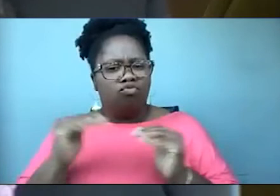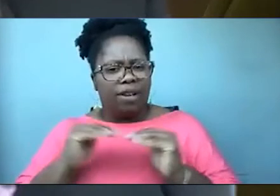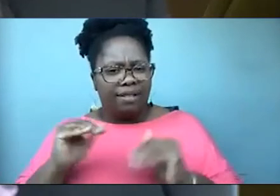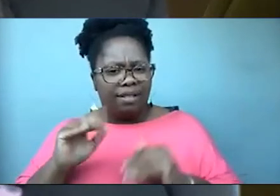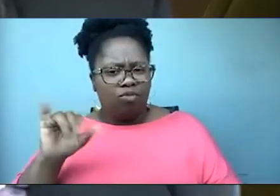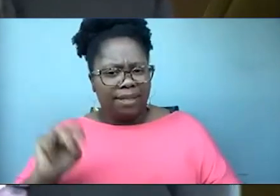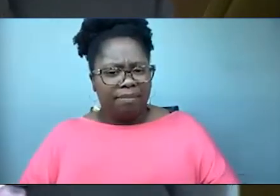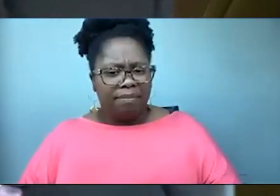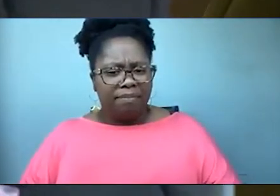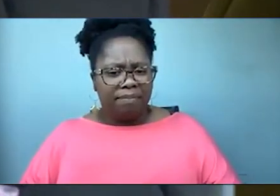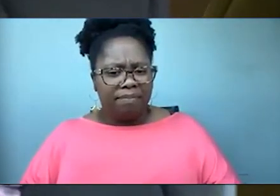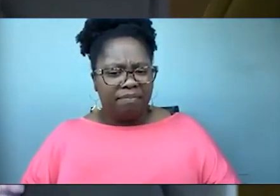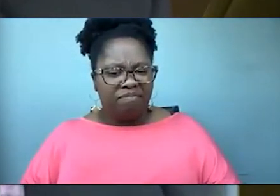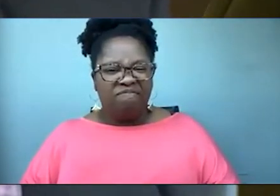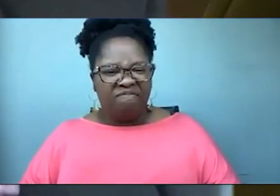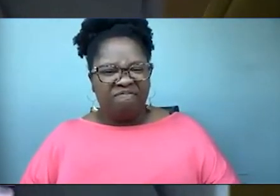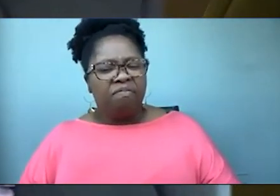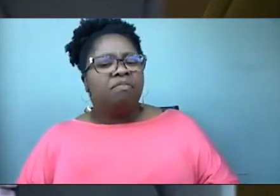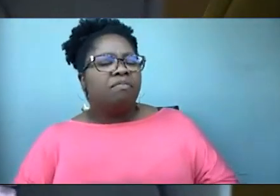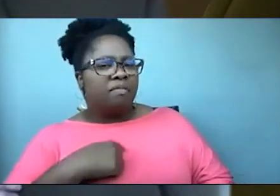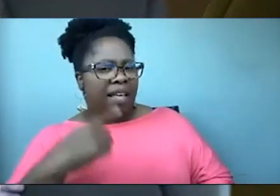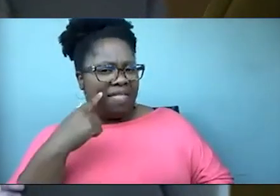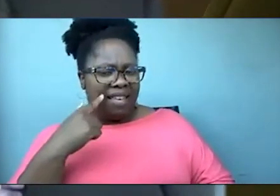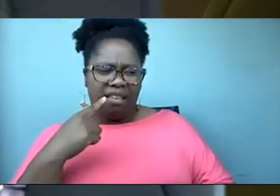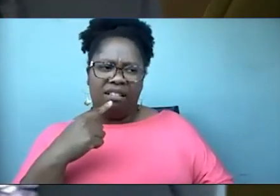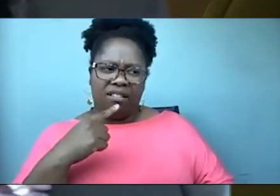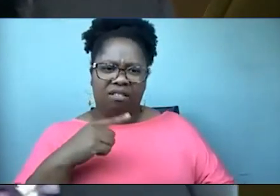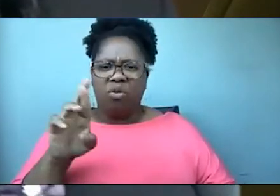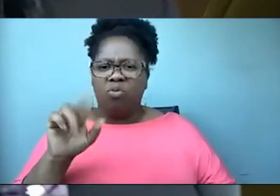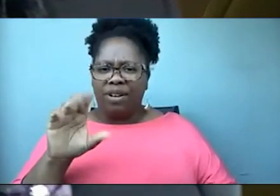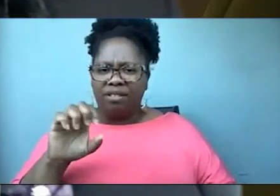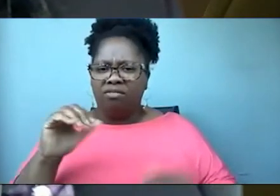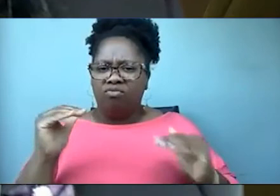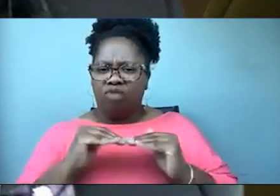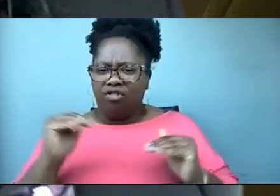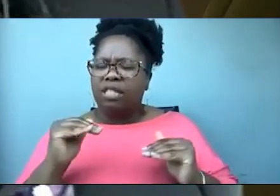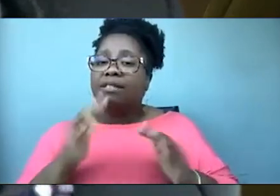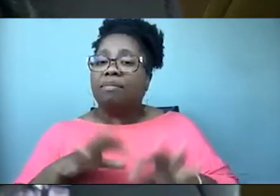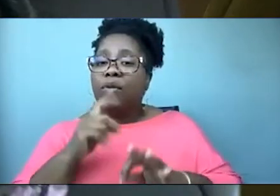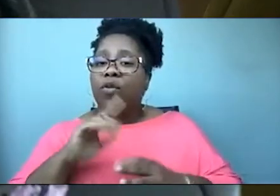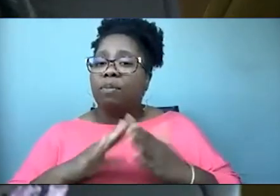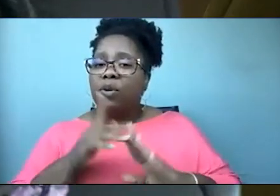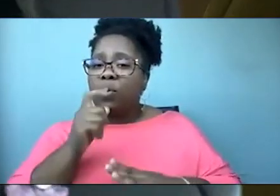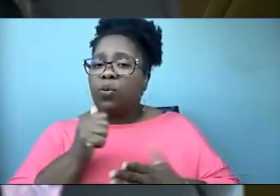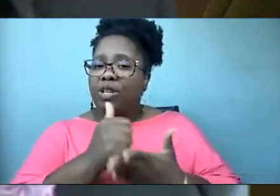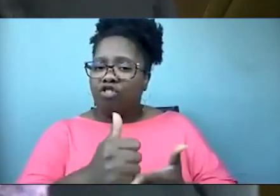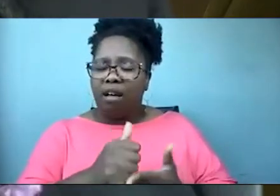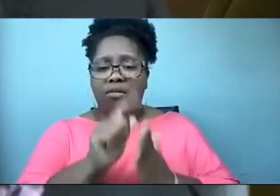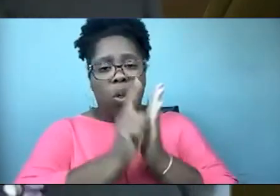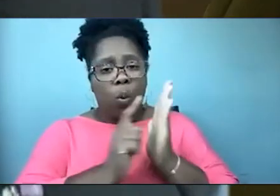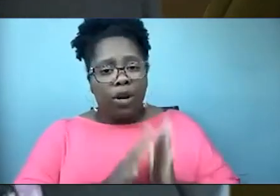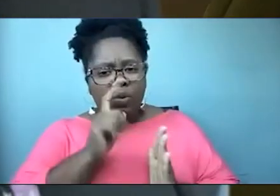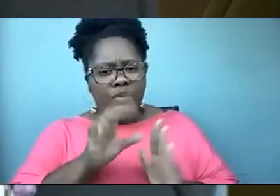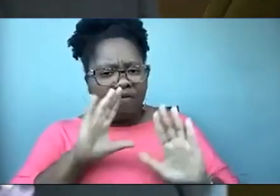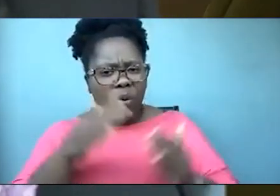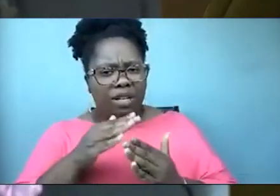out to it. They are lawyers who focus on environmental issues, and they help communities and prevent them from reinventing